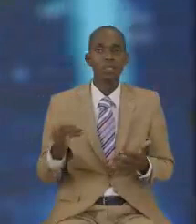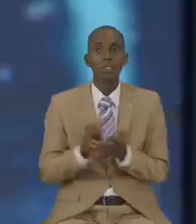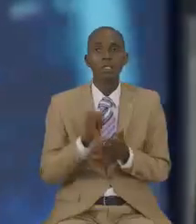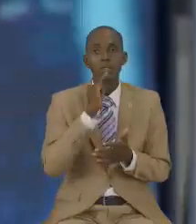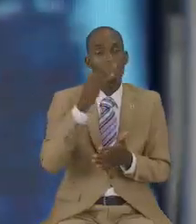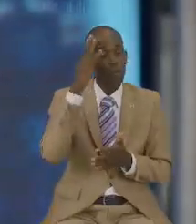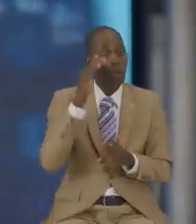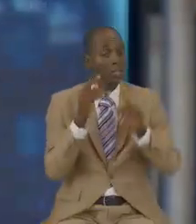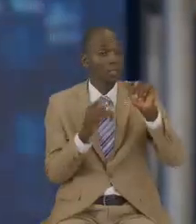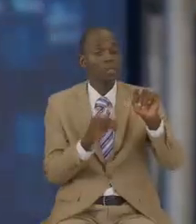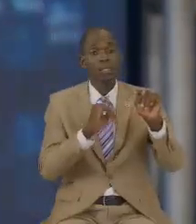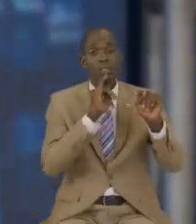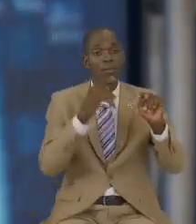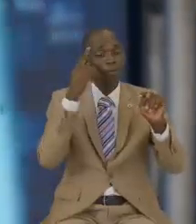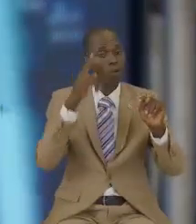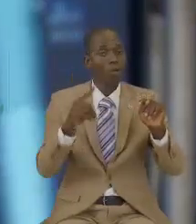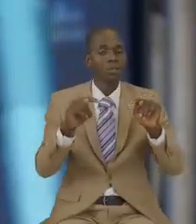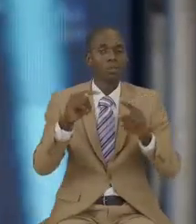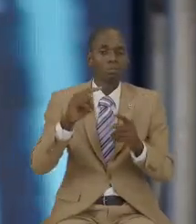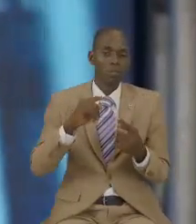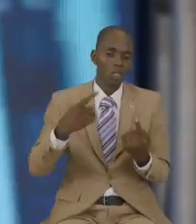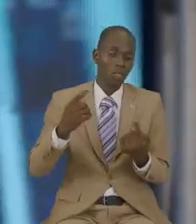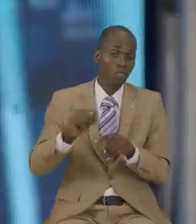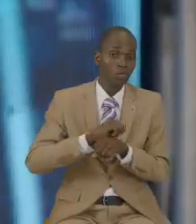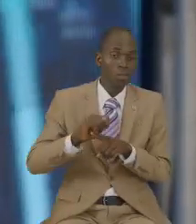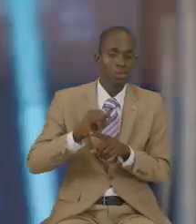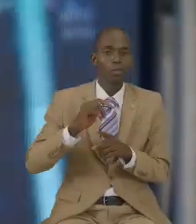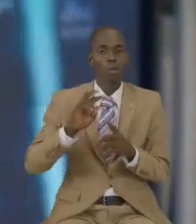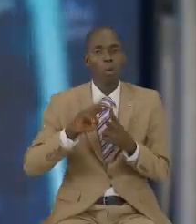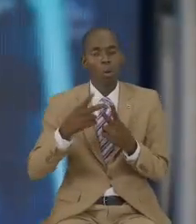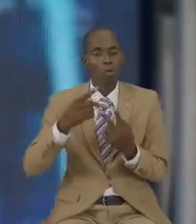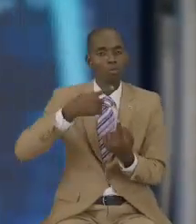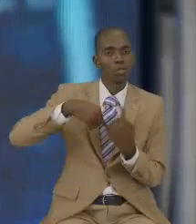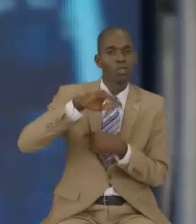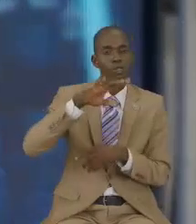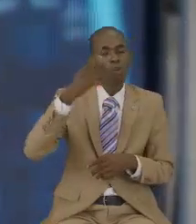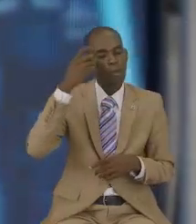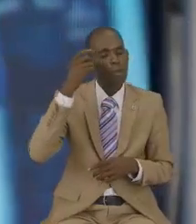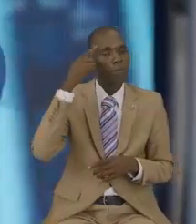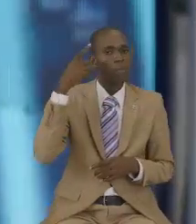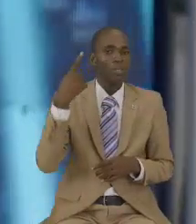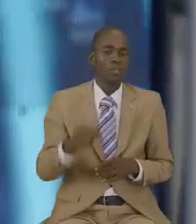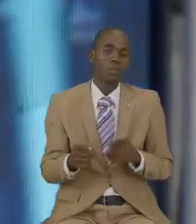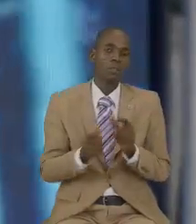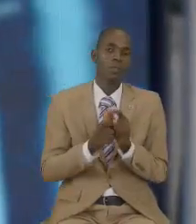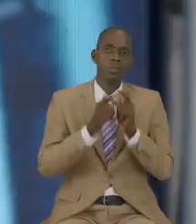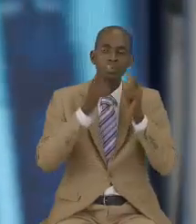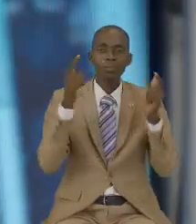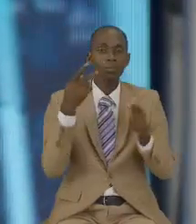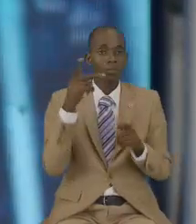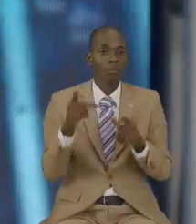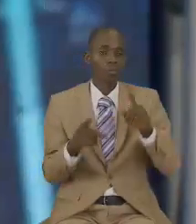is train or turn your mind for the greater good. So see, there's a slash